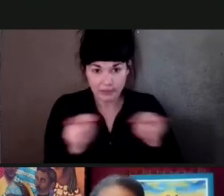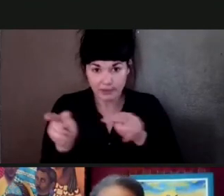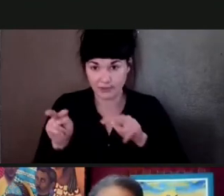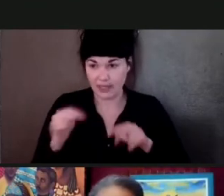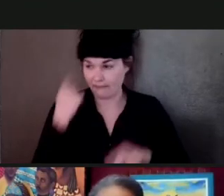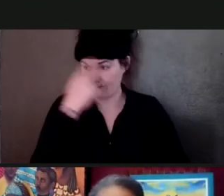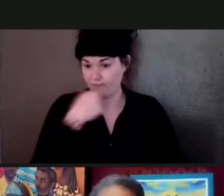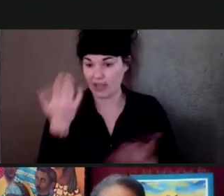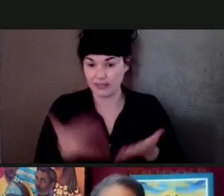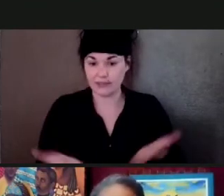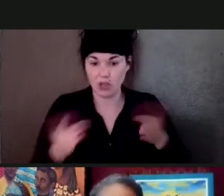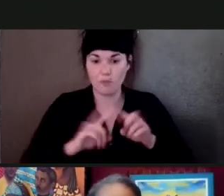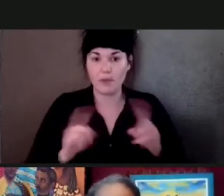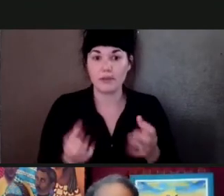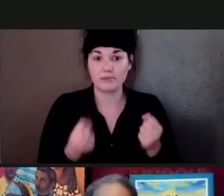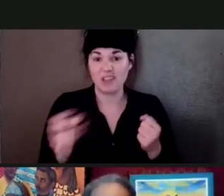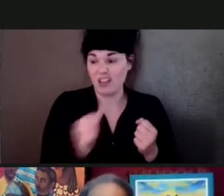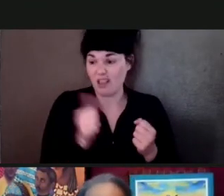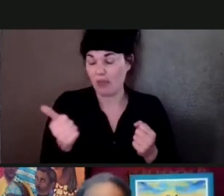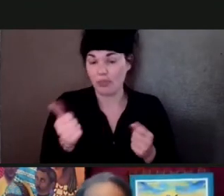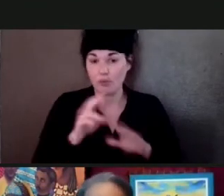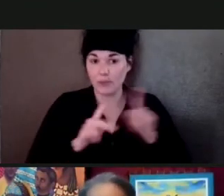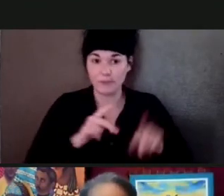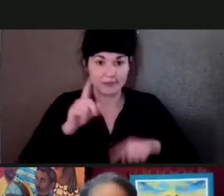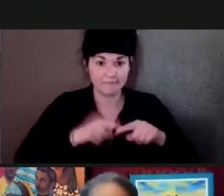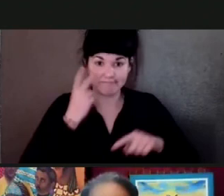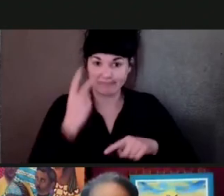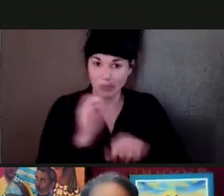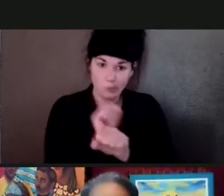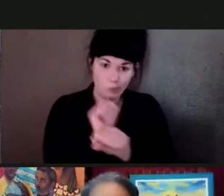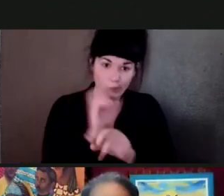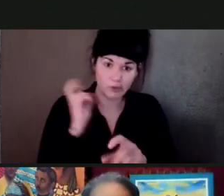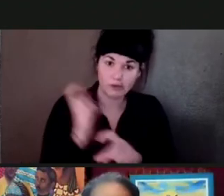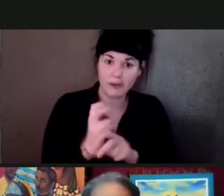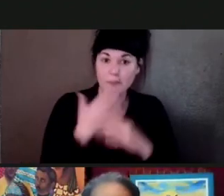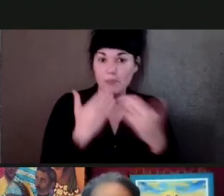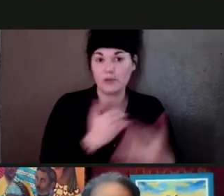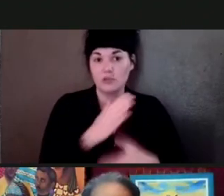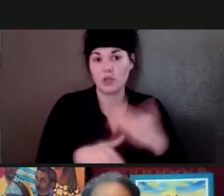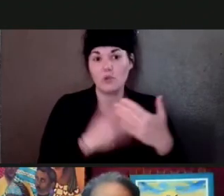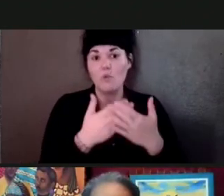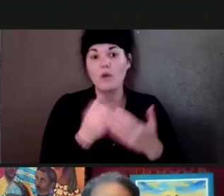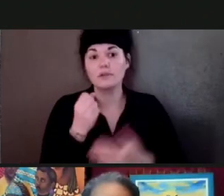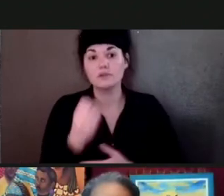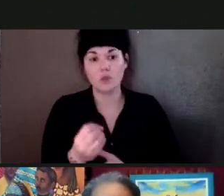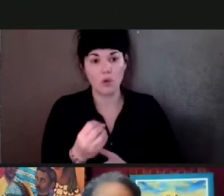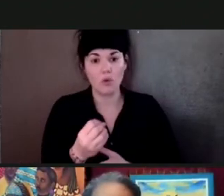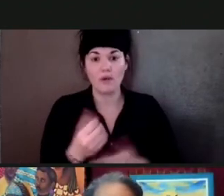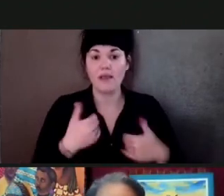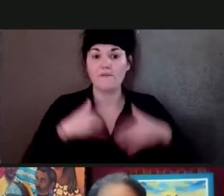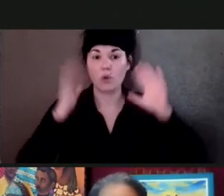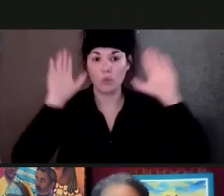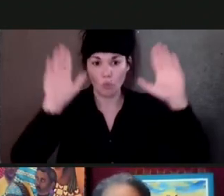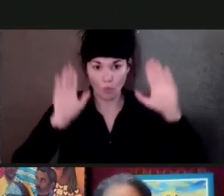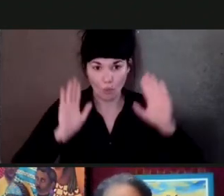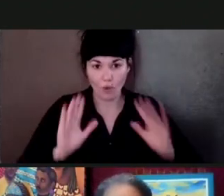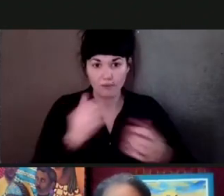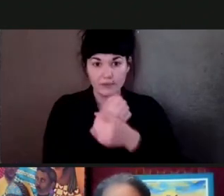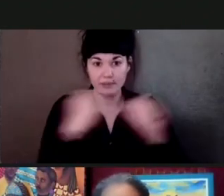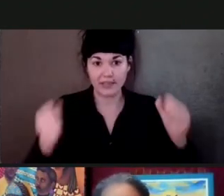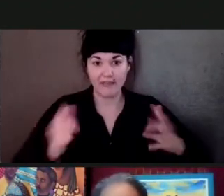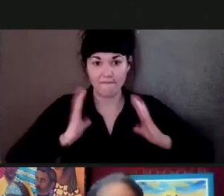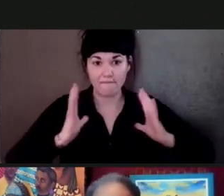are not joining us, but we appreciate you all. So with that, I invite everyone to please have a wonderful and safe holiday